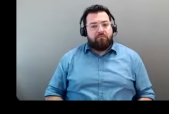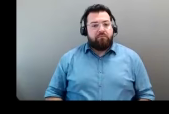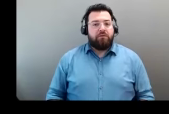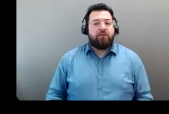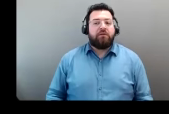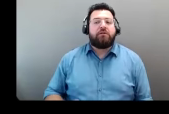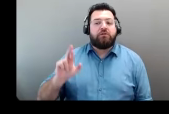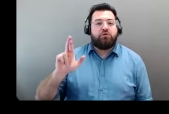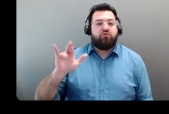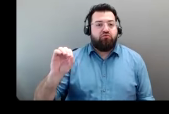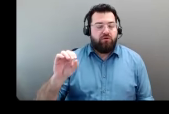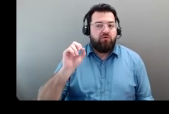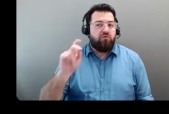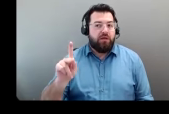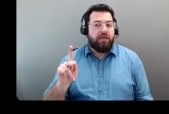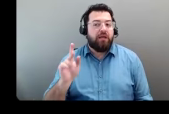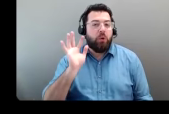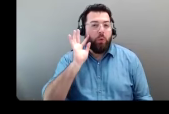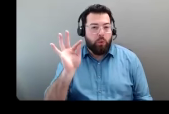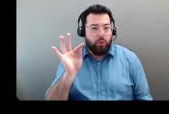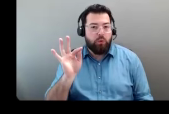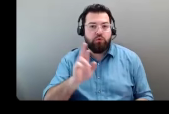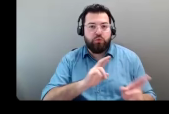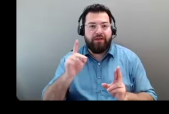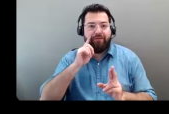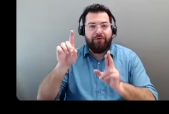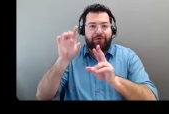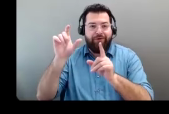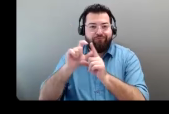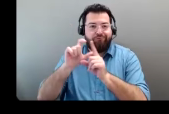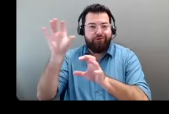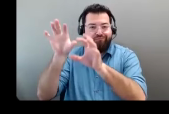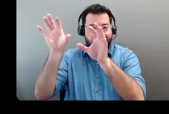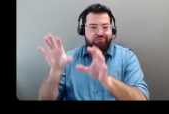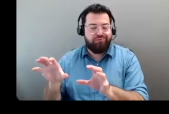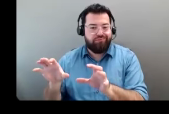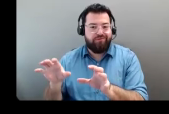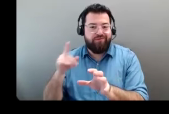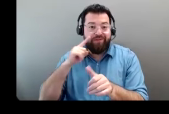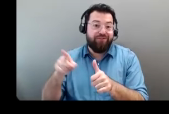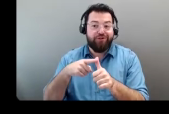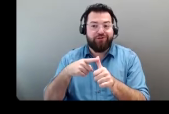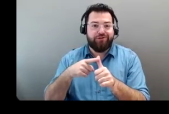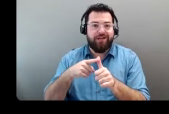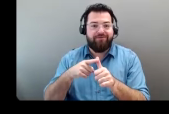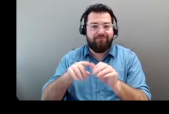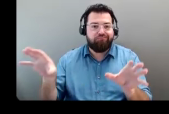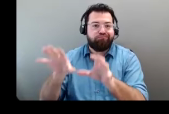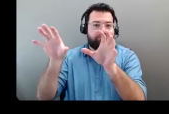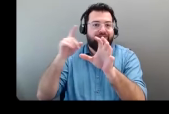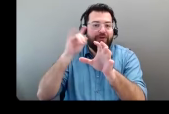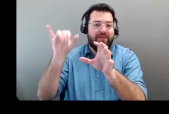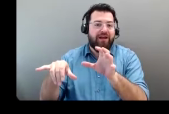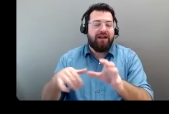Okay, we're getting close to give me just a second. We're almost there for the first draft of having a